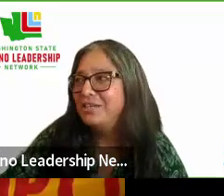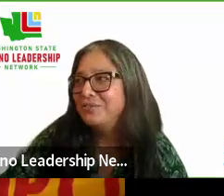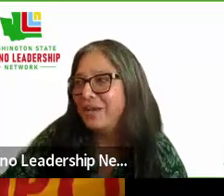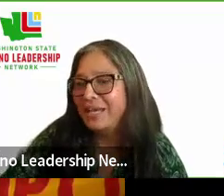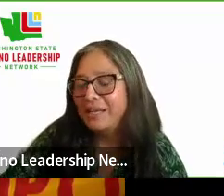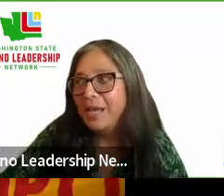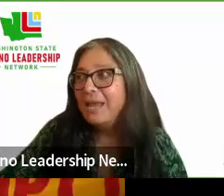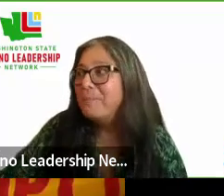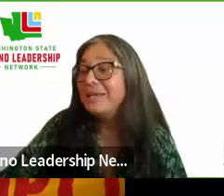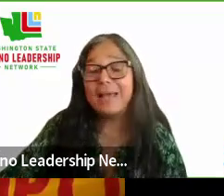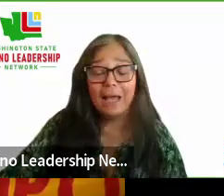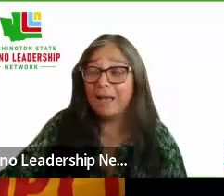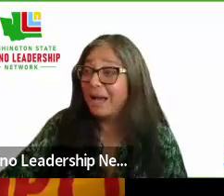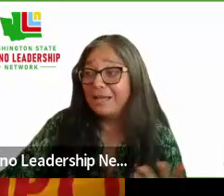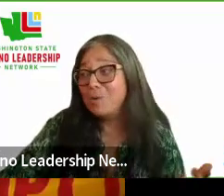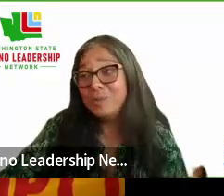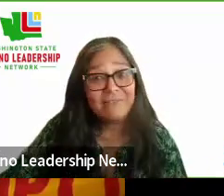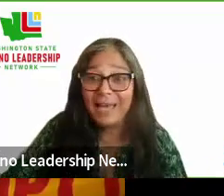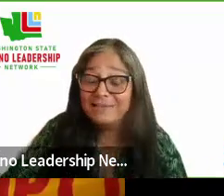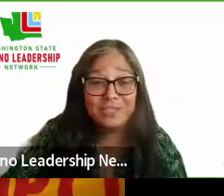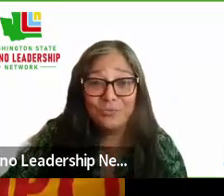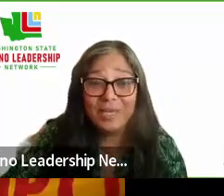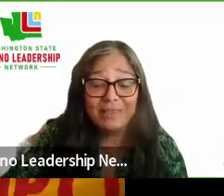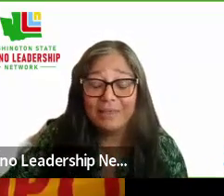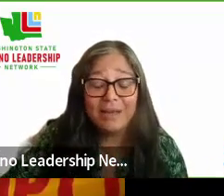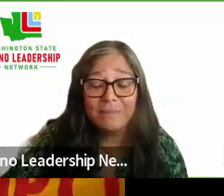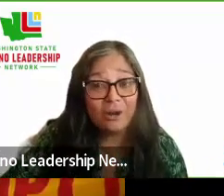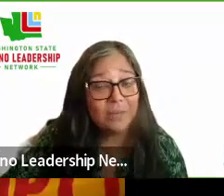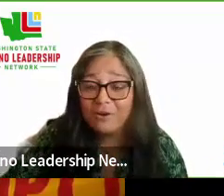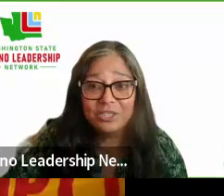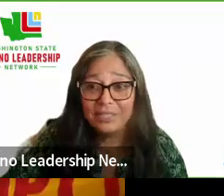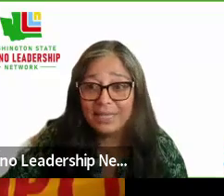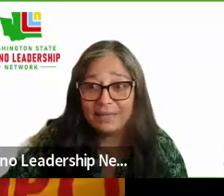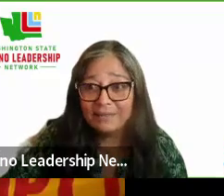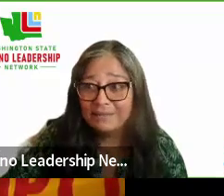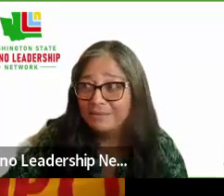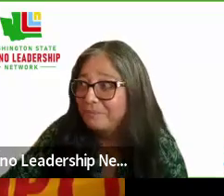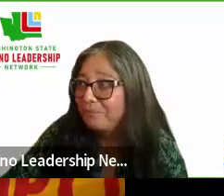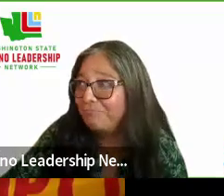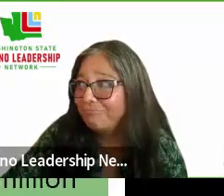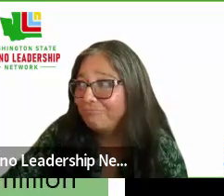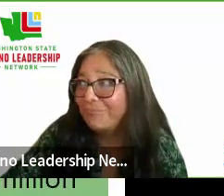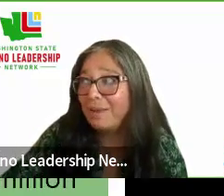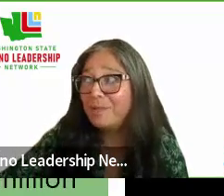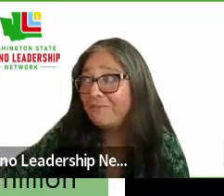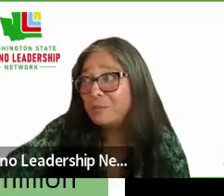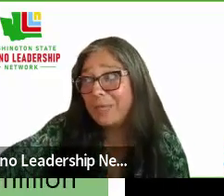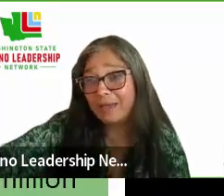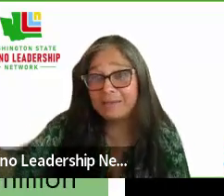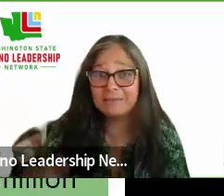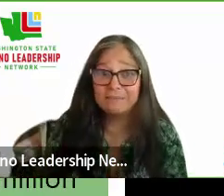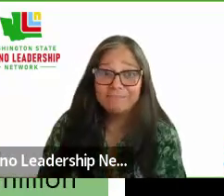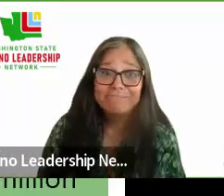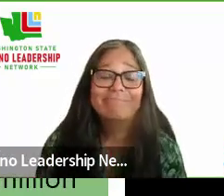We continue to fight because I don't believe it has to do with our immigration status. I believe